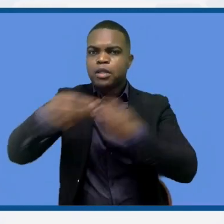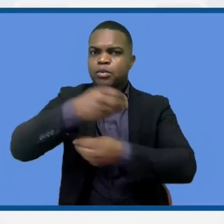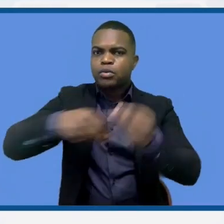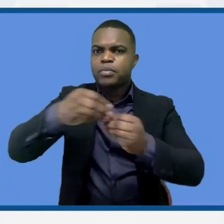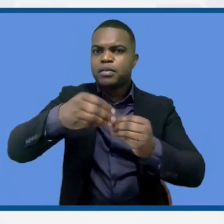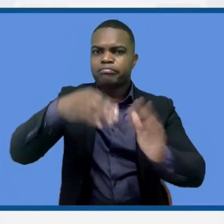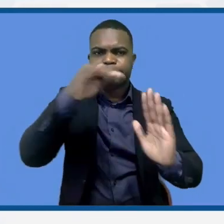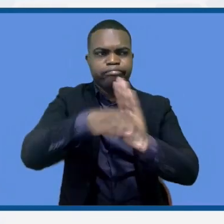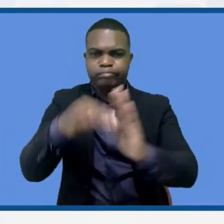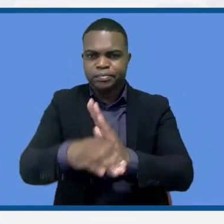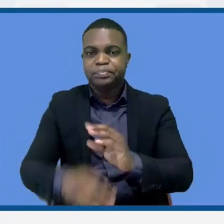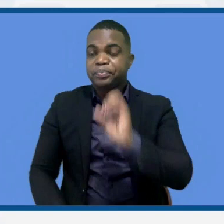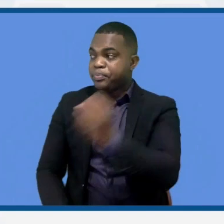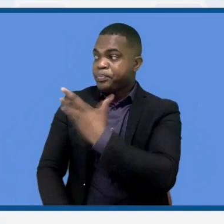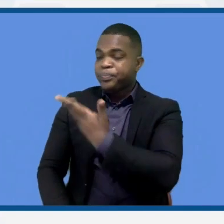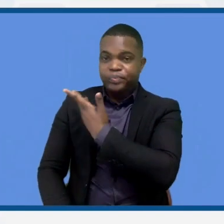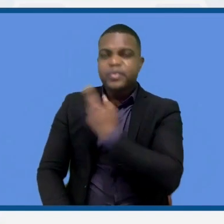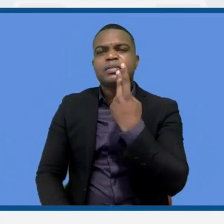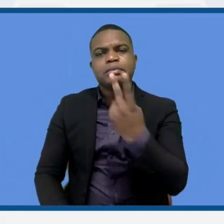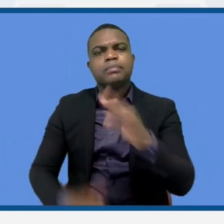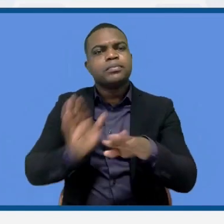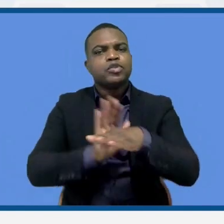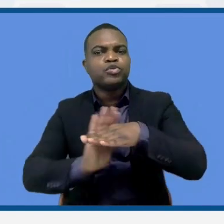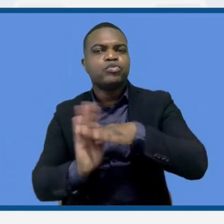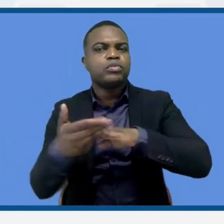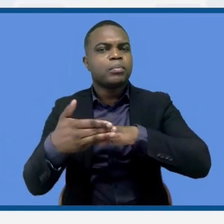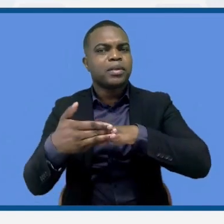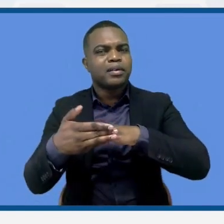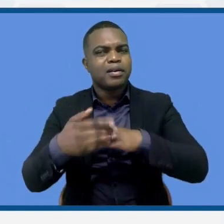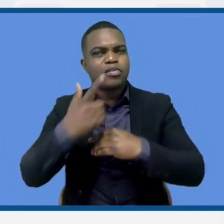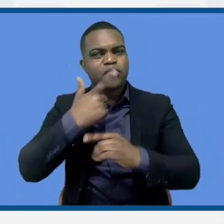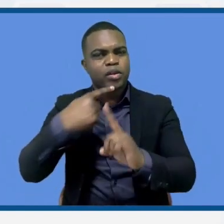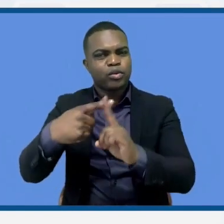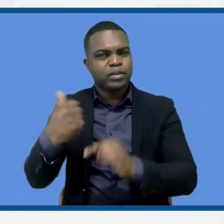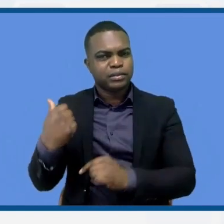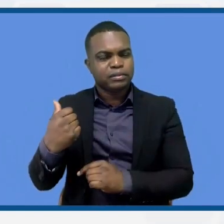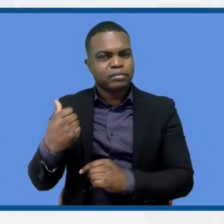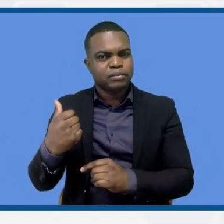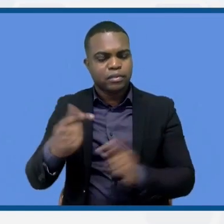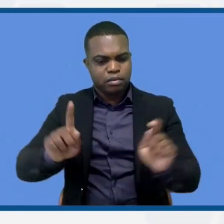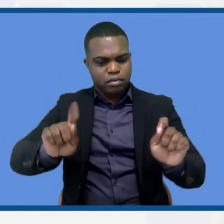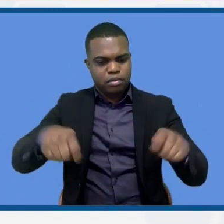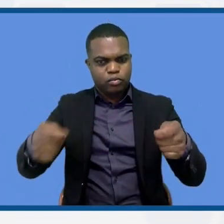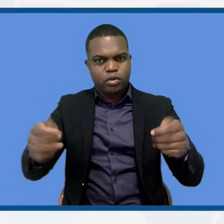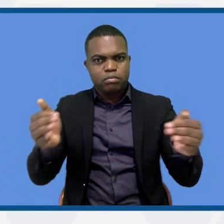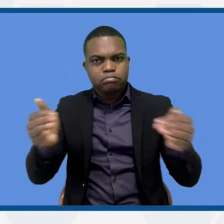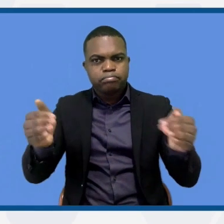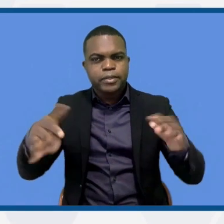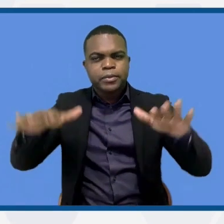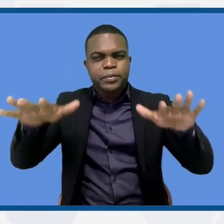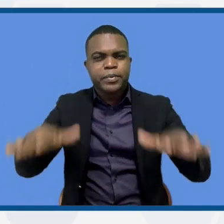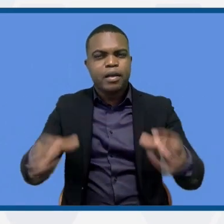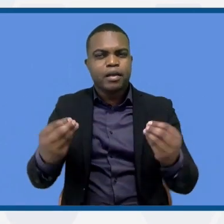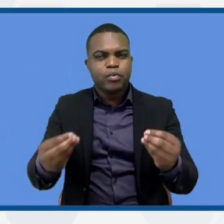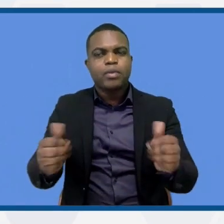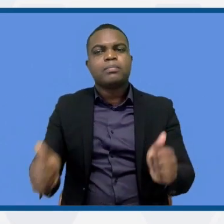in building resilience through very patient and sustained community engagement, which is absolutely key to ownership